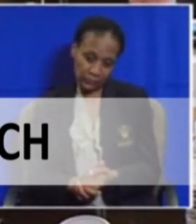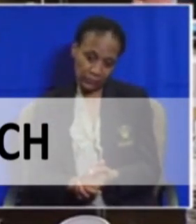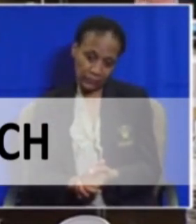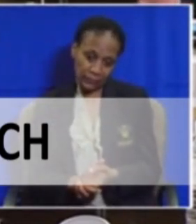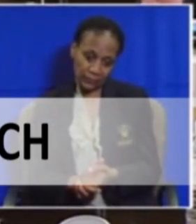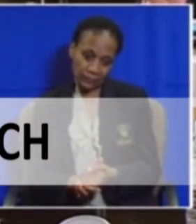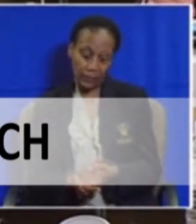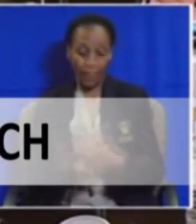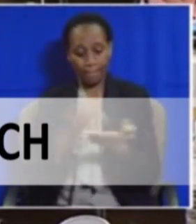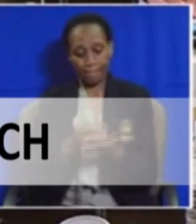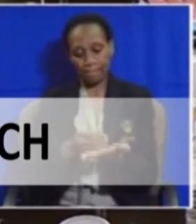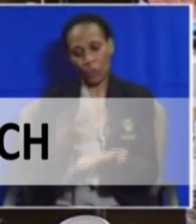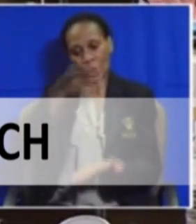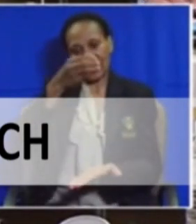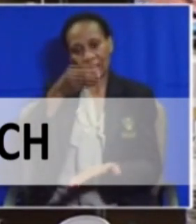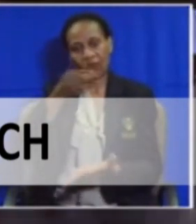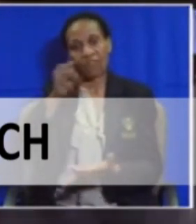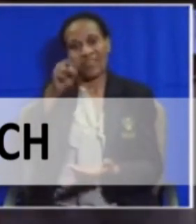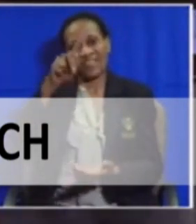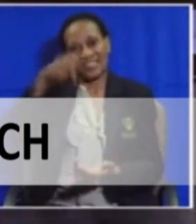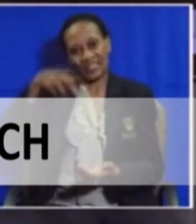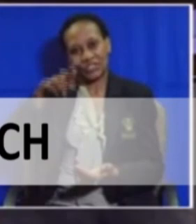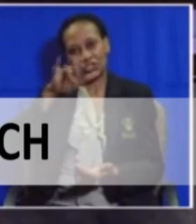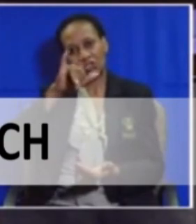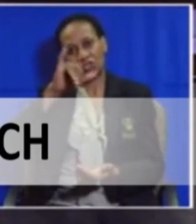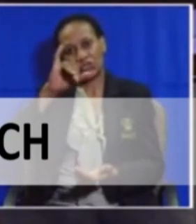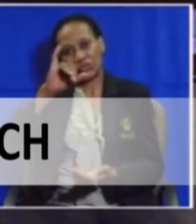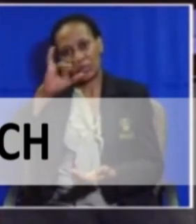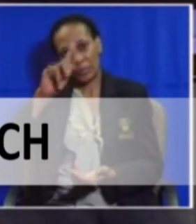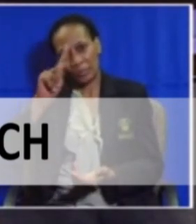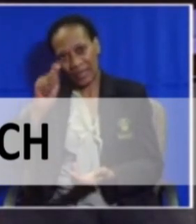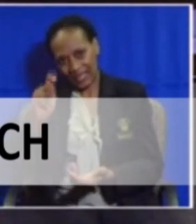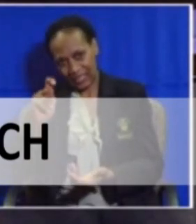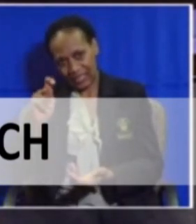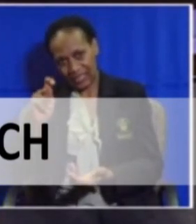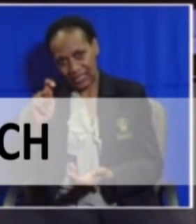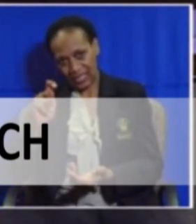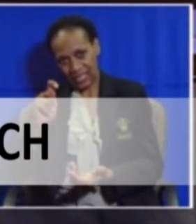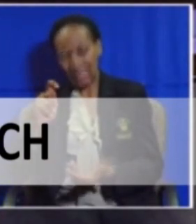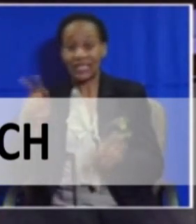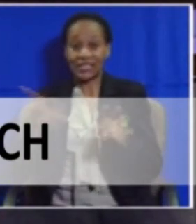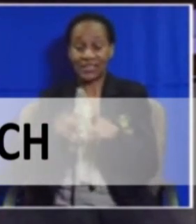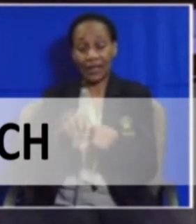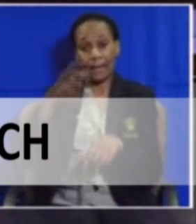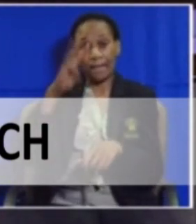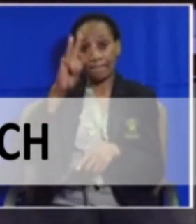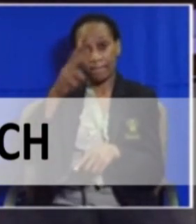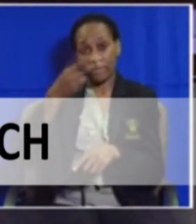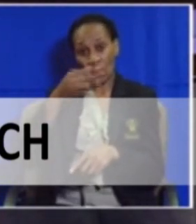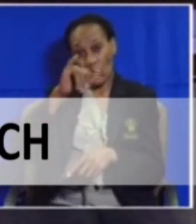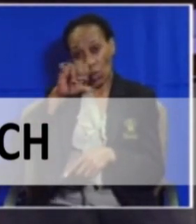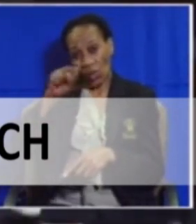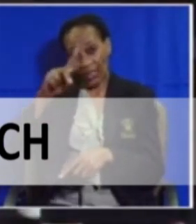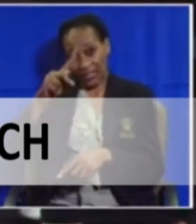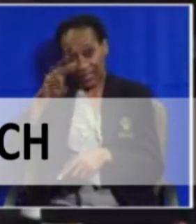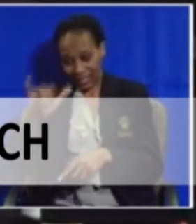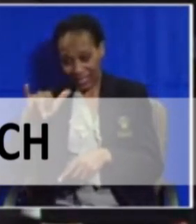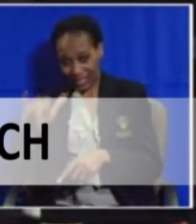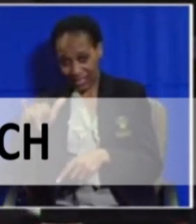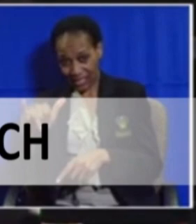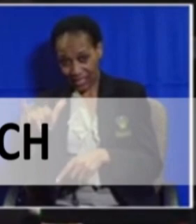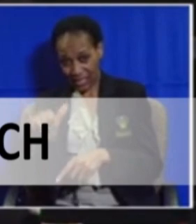A bottle of spirit, ababethu ke shaya no ke whiskey, asibahlanga, the